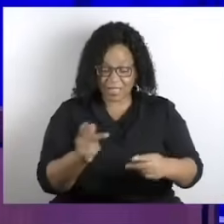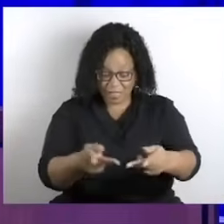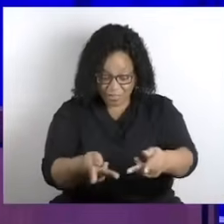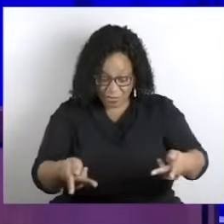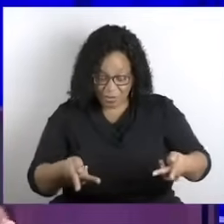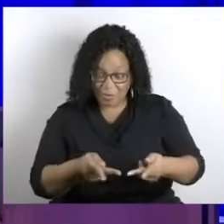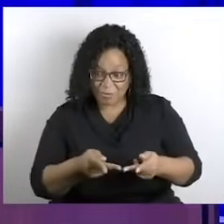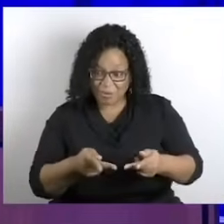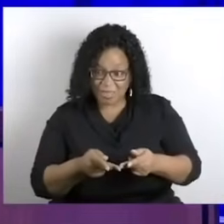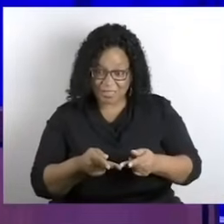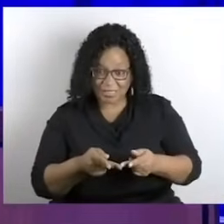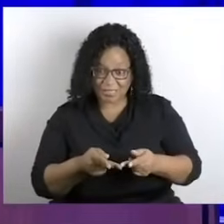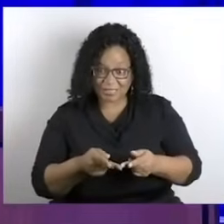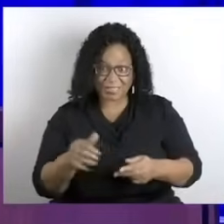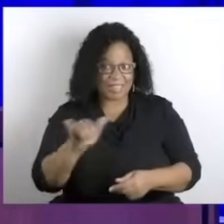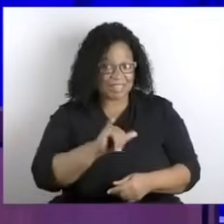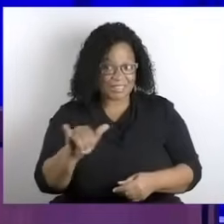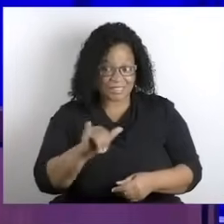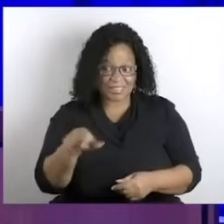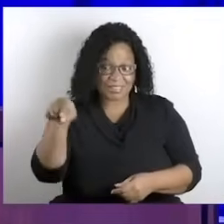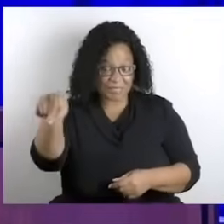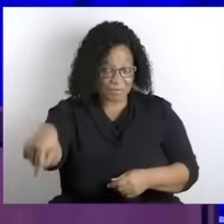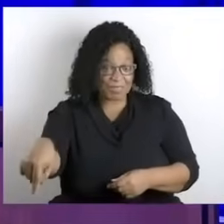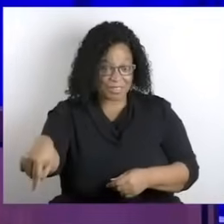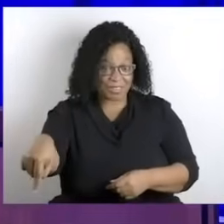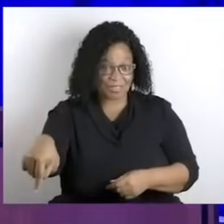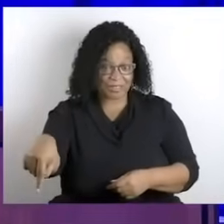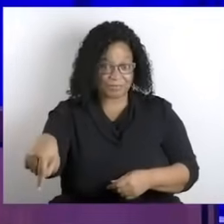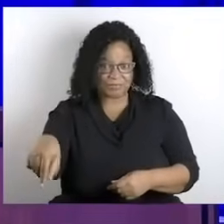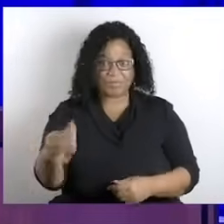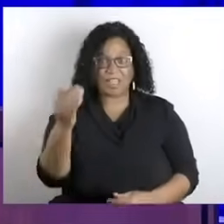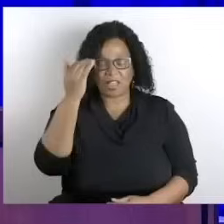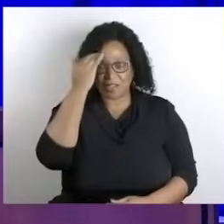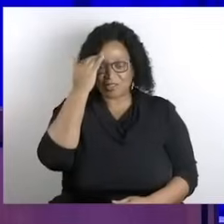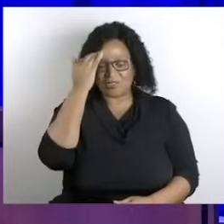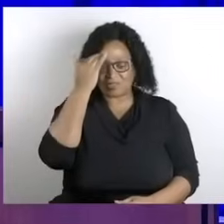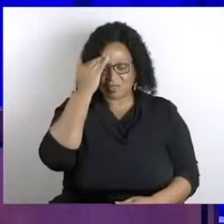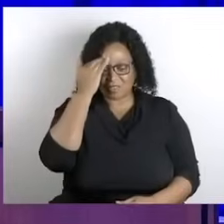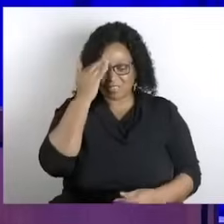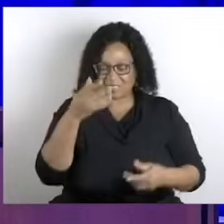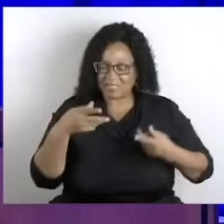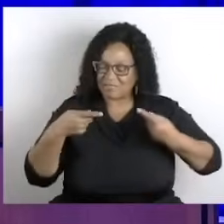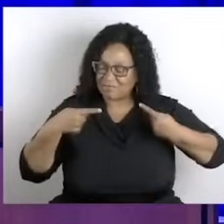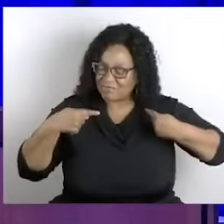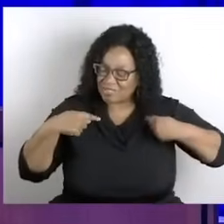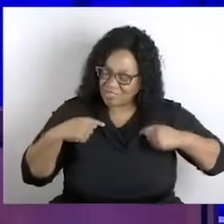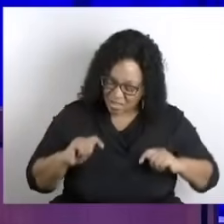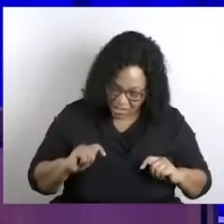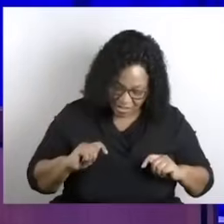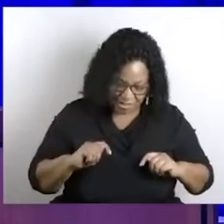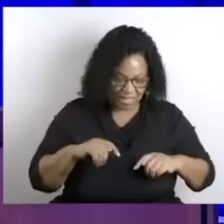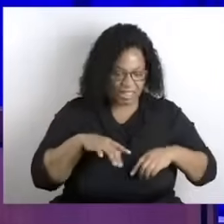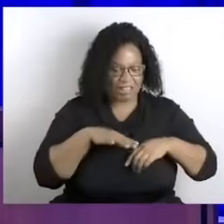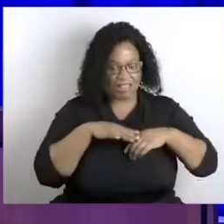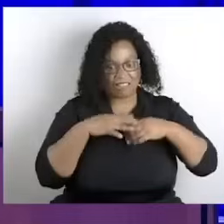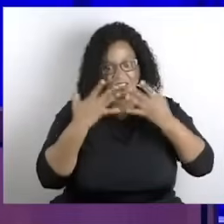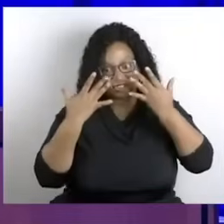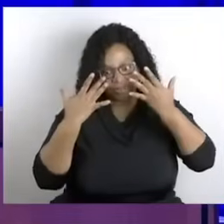of exile. Brothers and sisters, you already know that is wearying. That is depressing. That